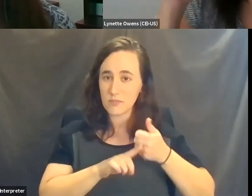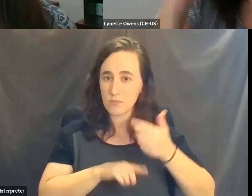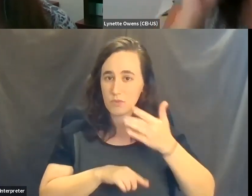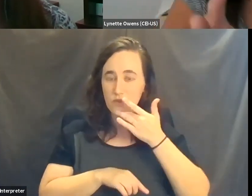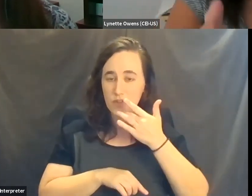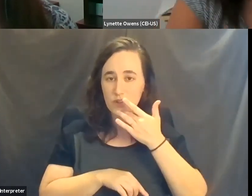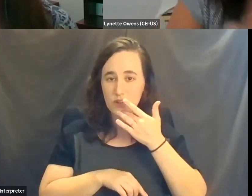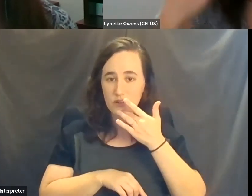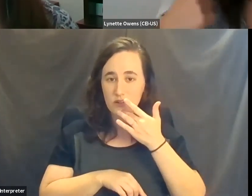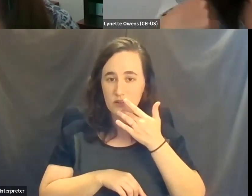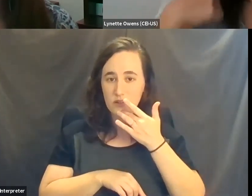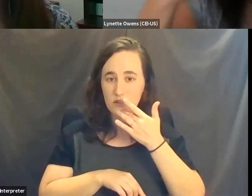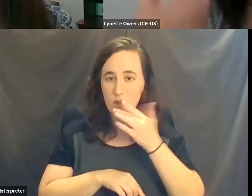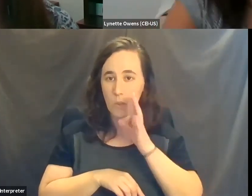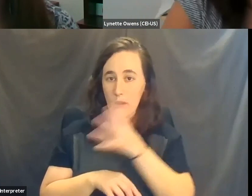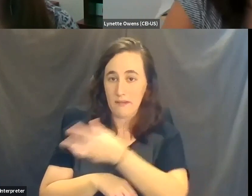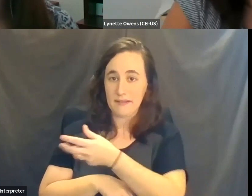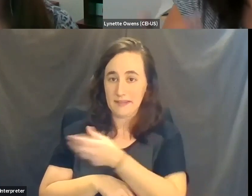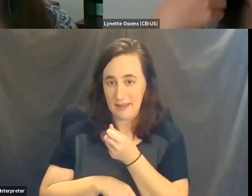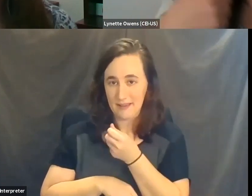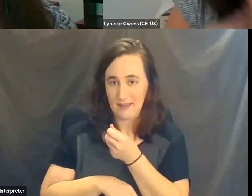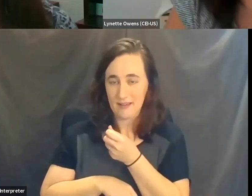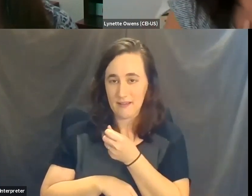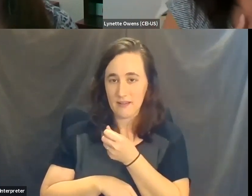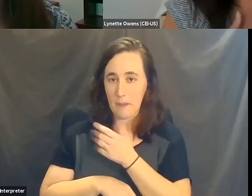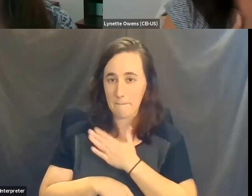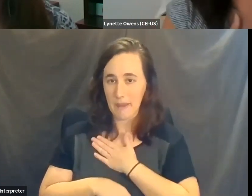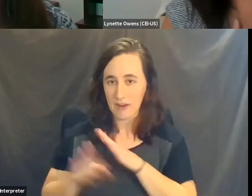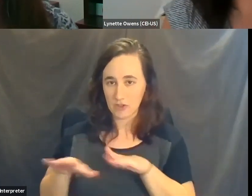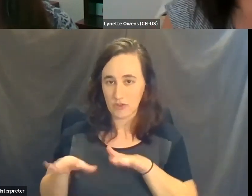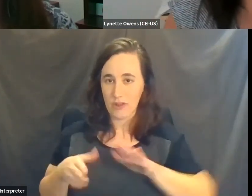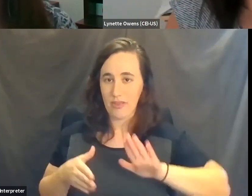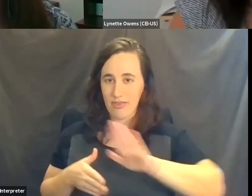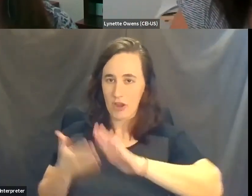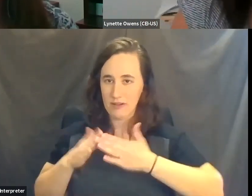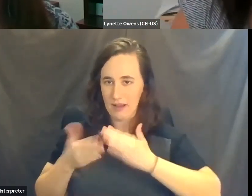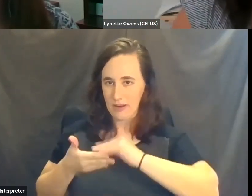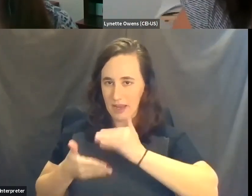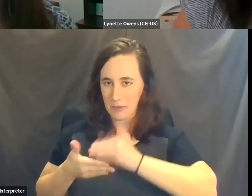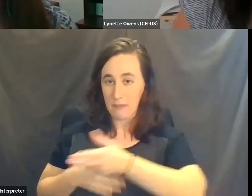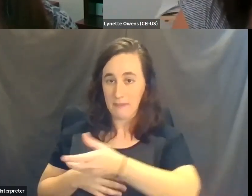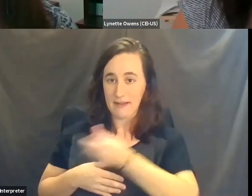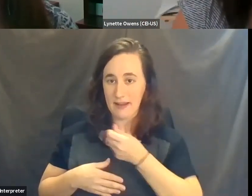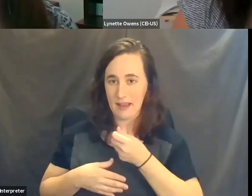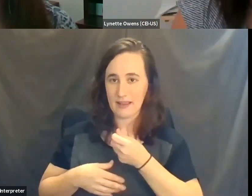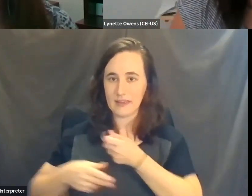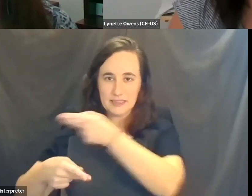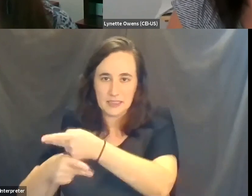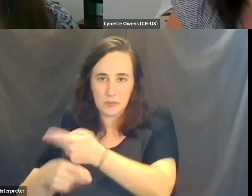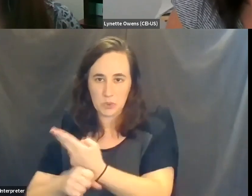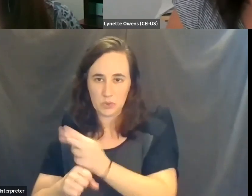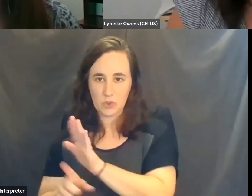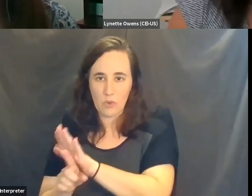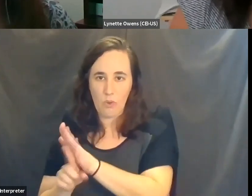have back and then let my kids come in with our home-owned devices. So I think you're going to see some version of that